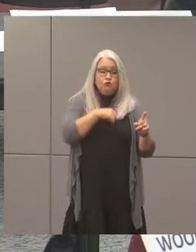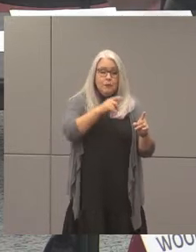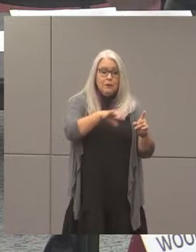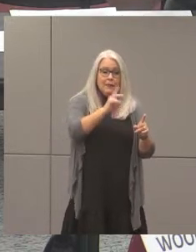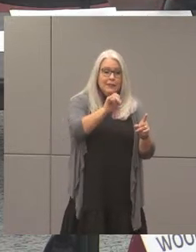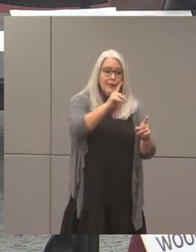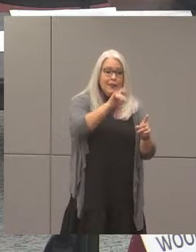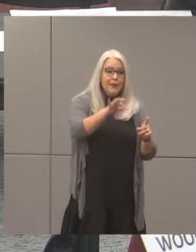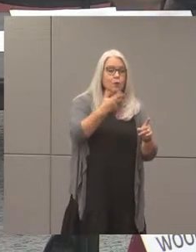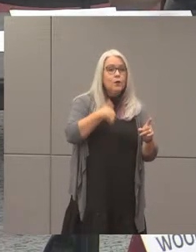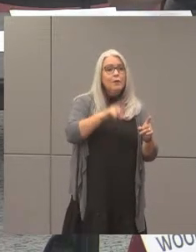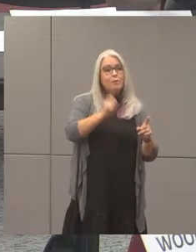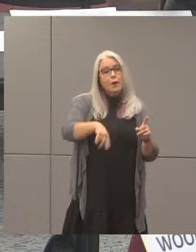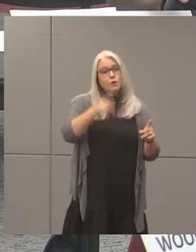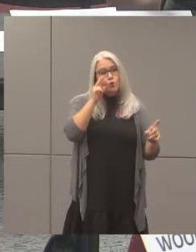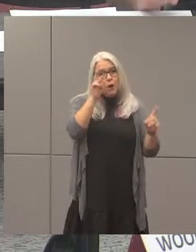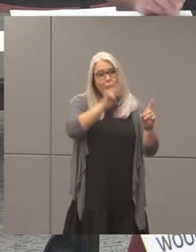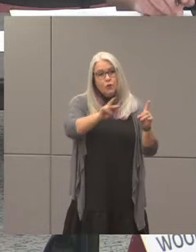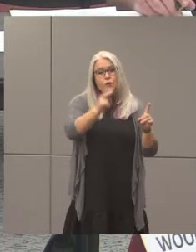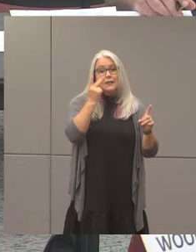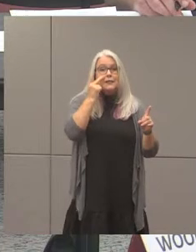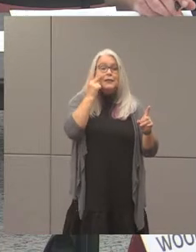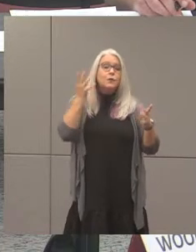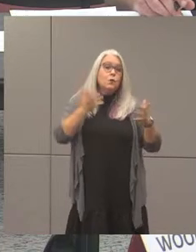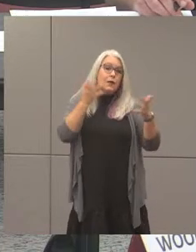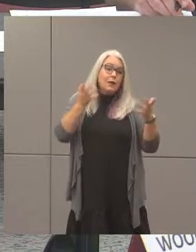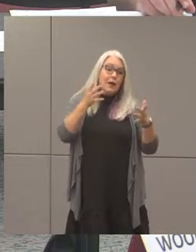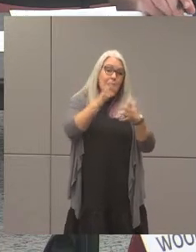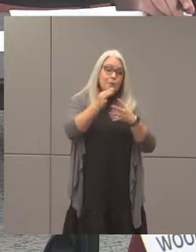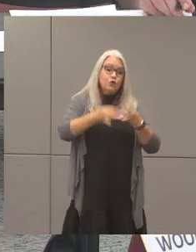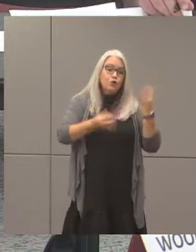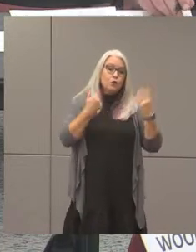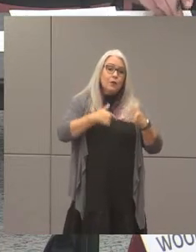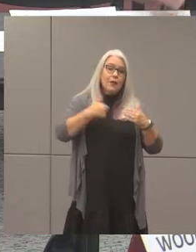on this and see where opportunities lie in the future for cost reductions.